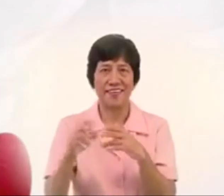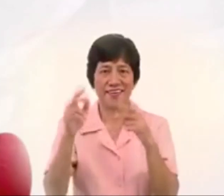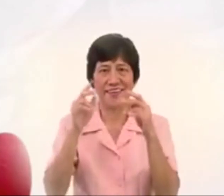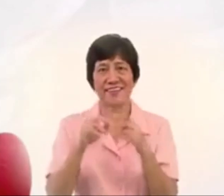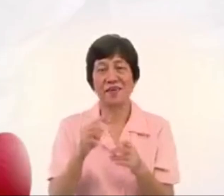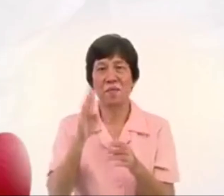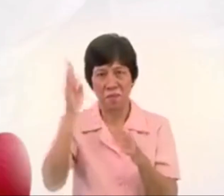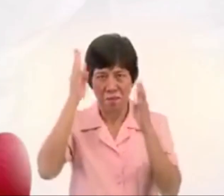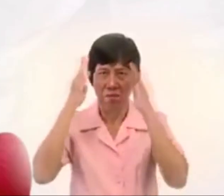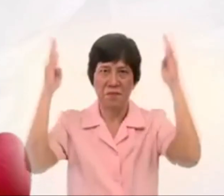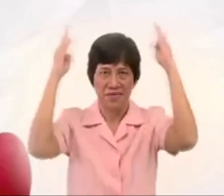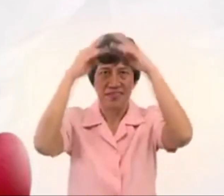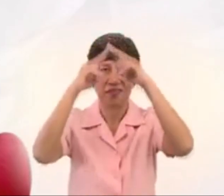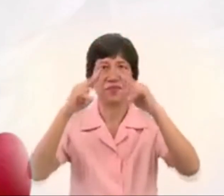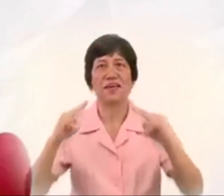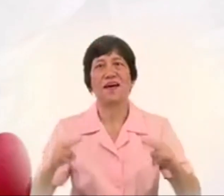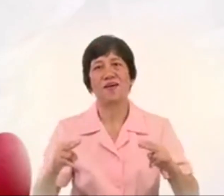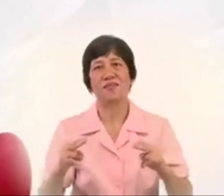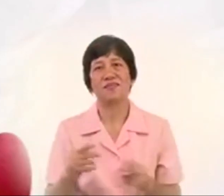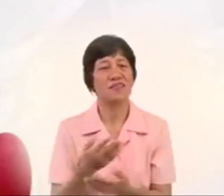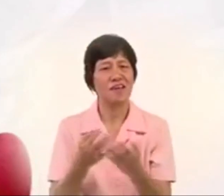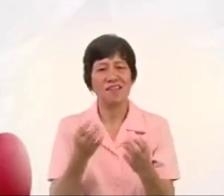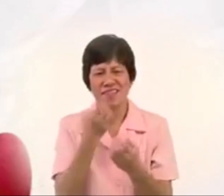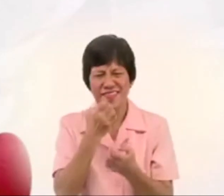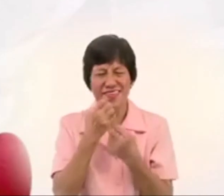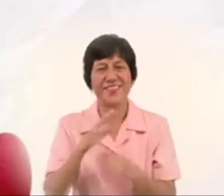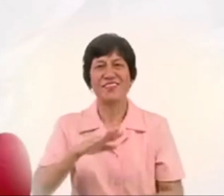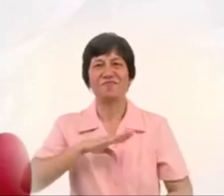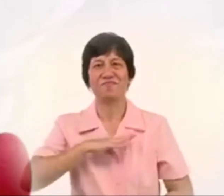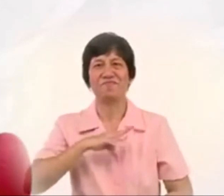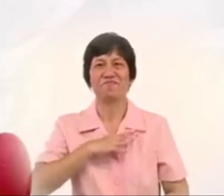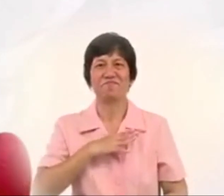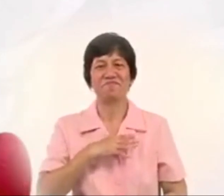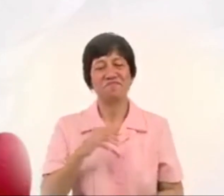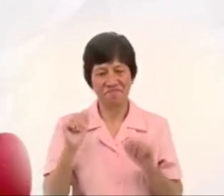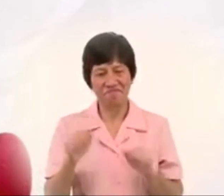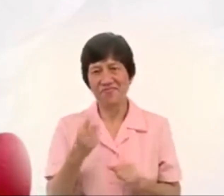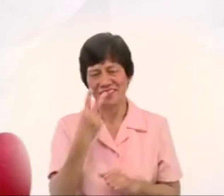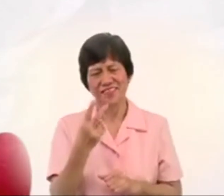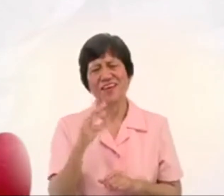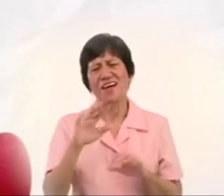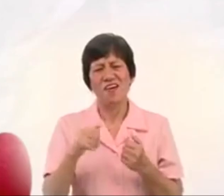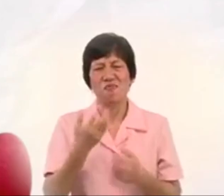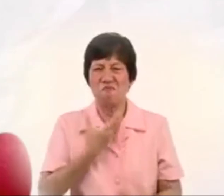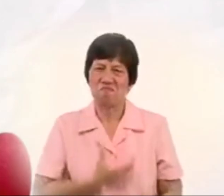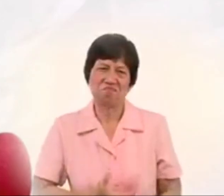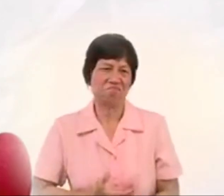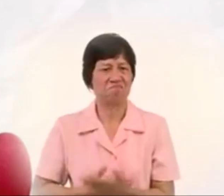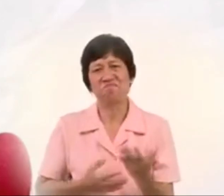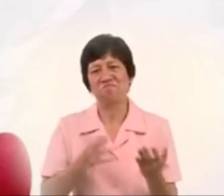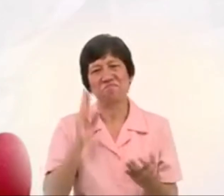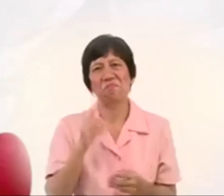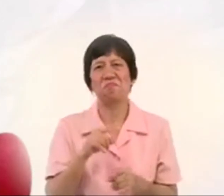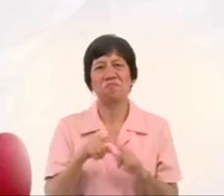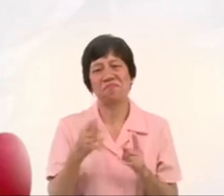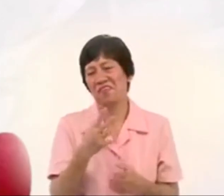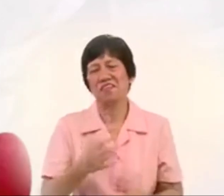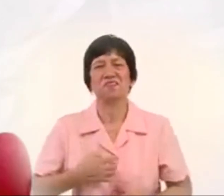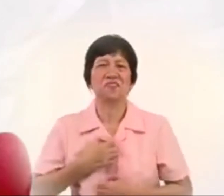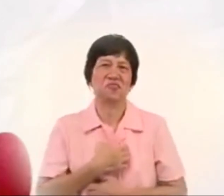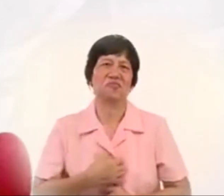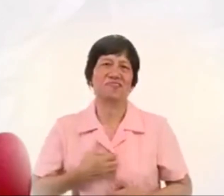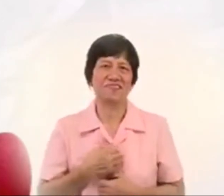in the bishop's house. And they ate to their fill. I could see how hungry they were. But they feasted. I